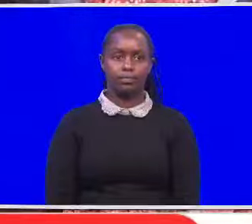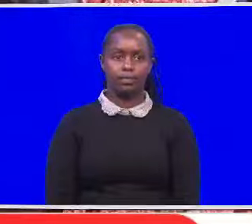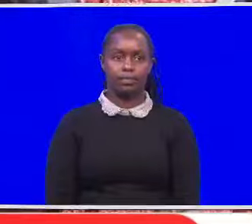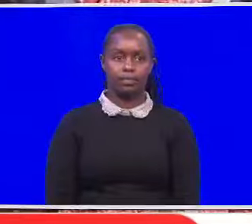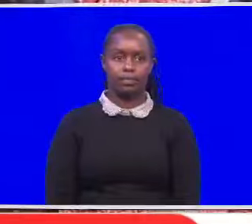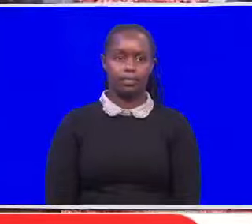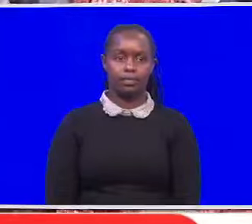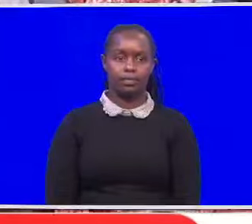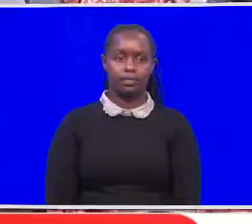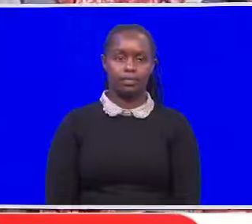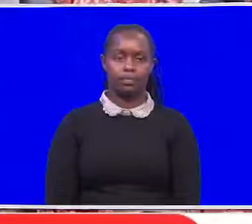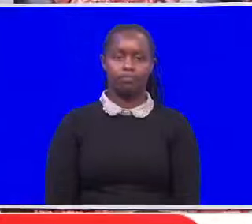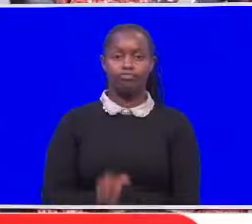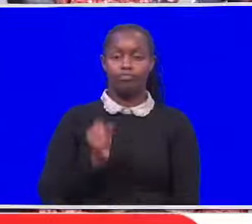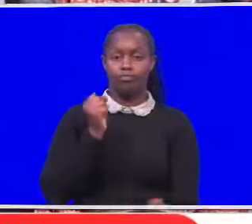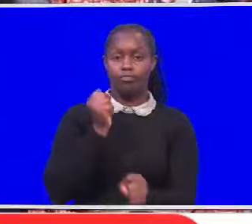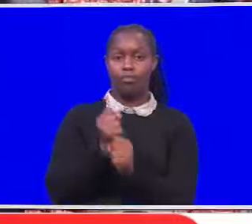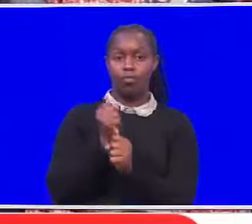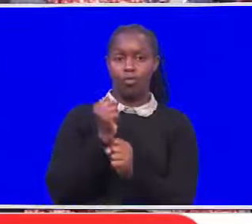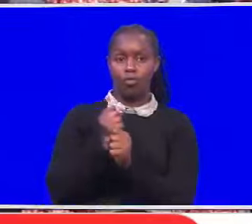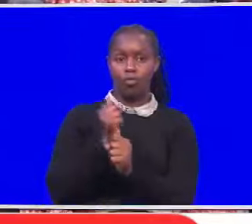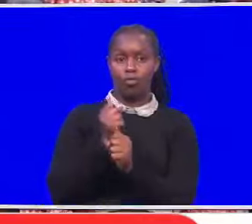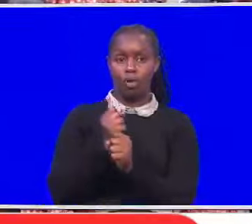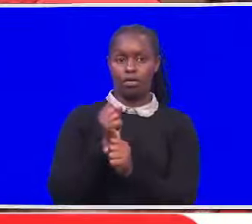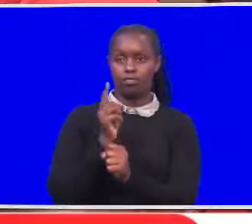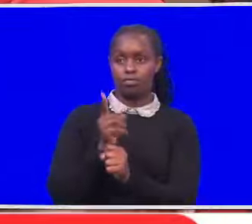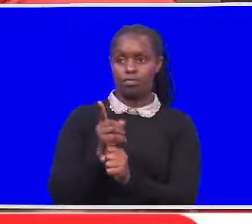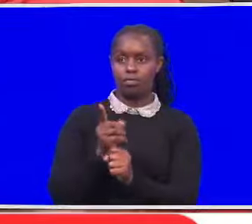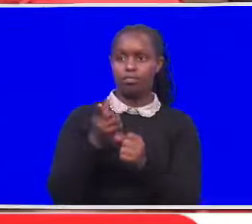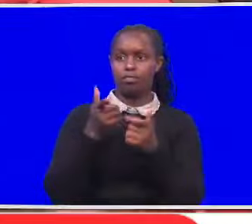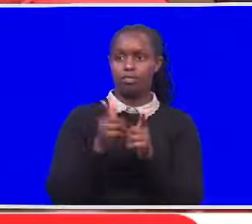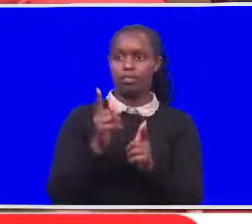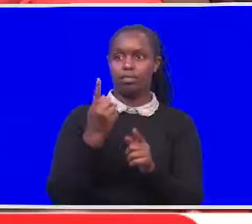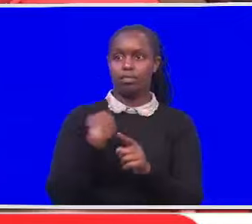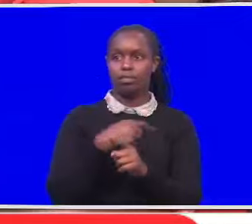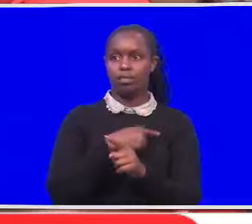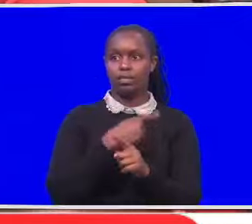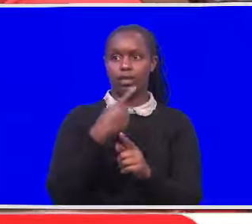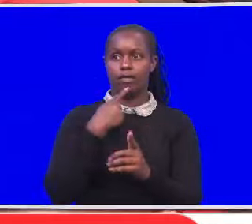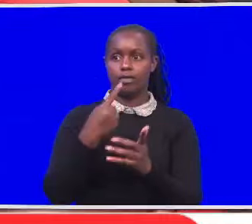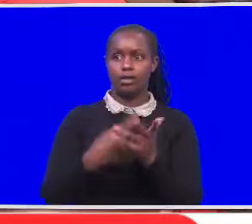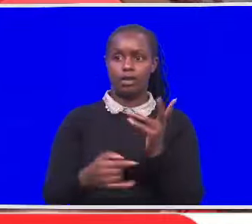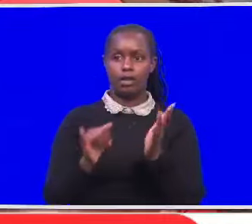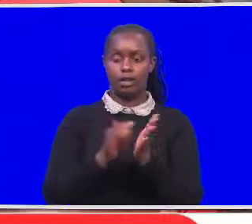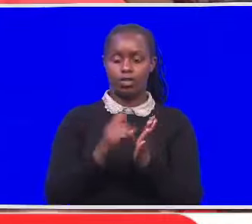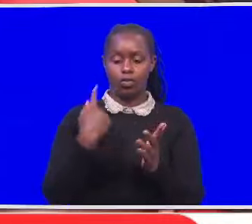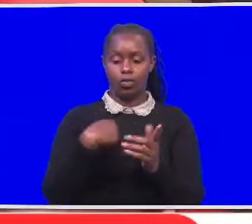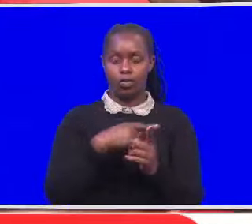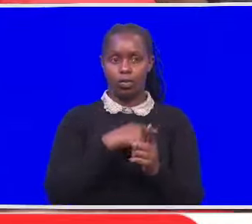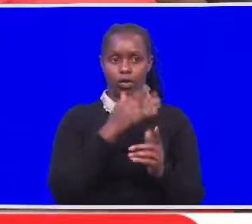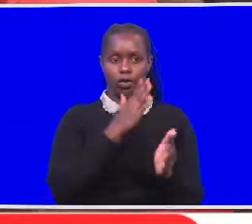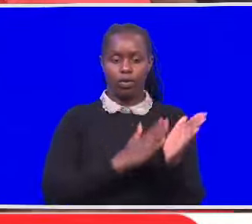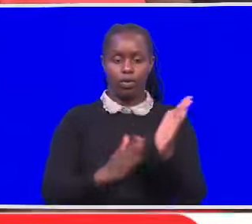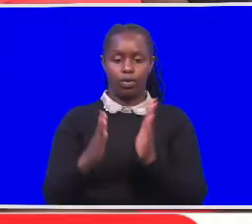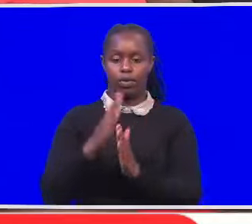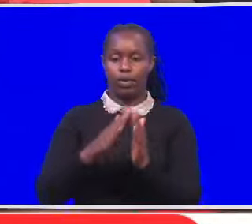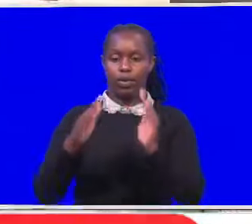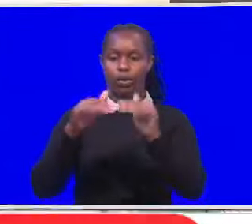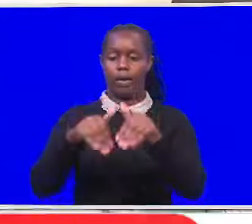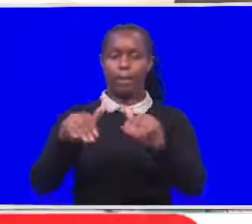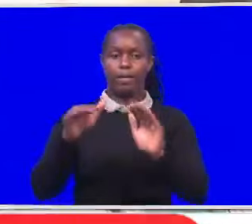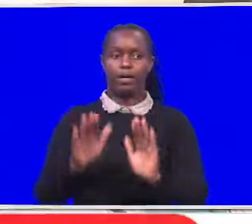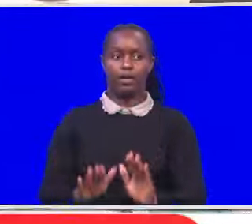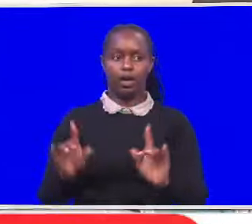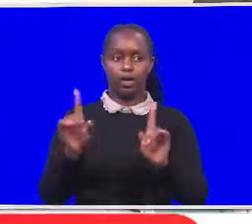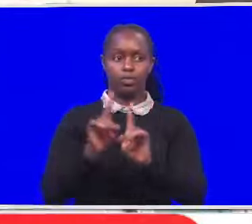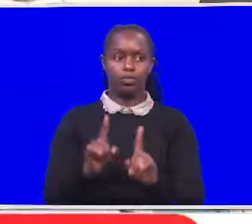Na hii kasi yote, let us understand, we are arranging for the funeral for Kelvin, and we are arranging for the future.